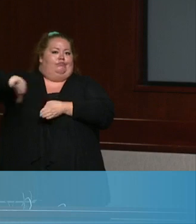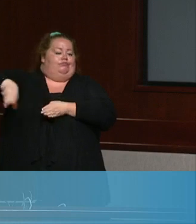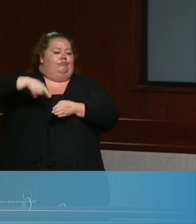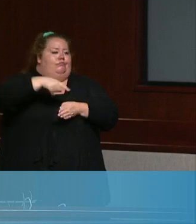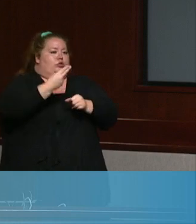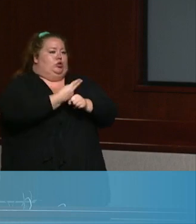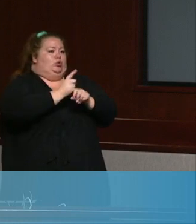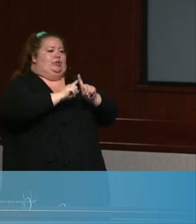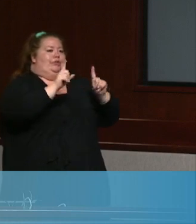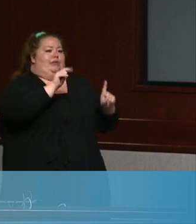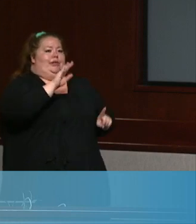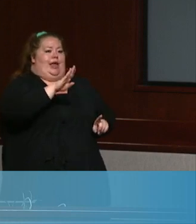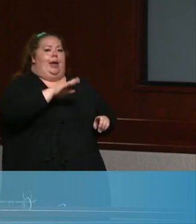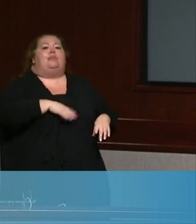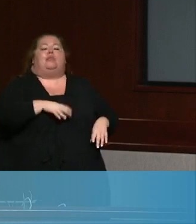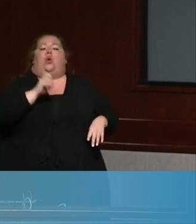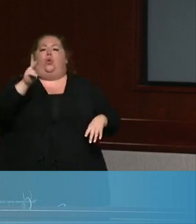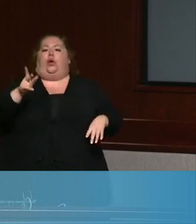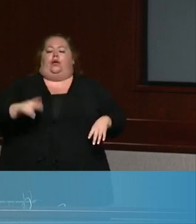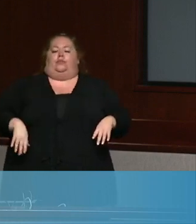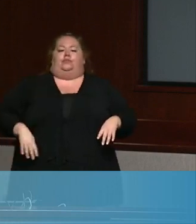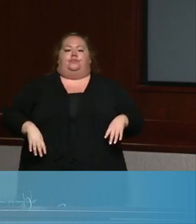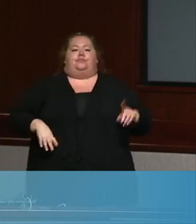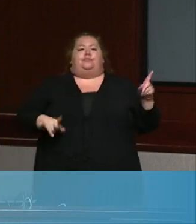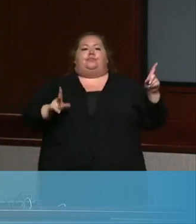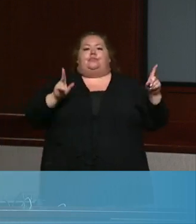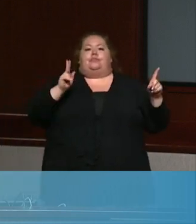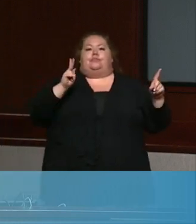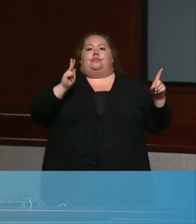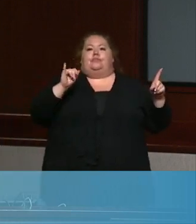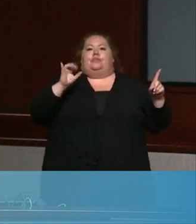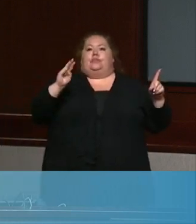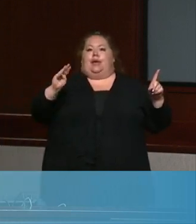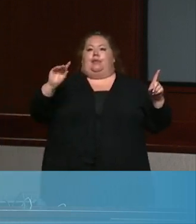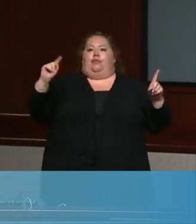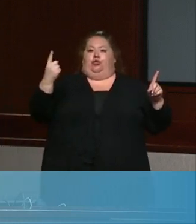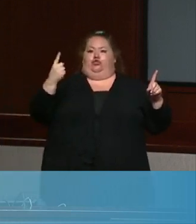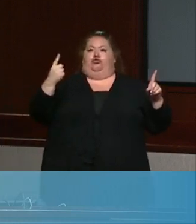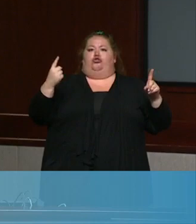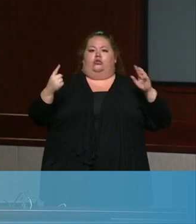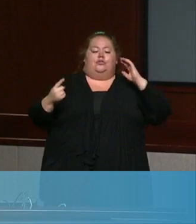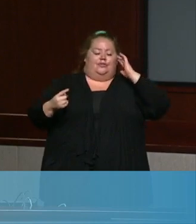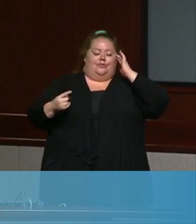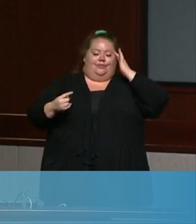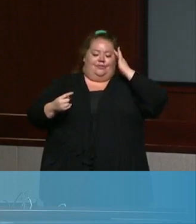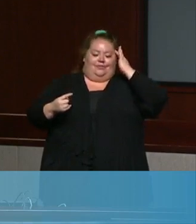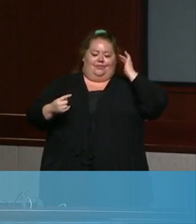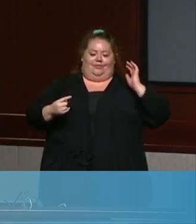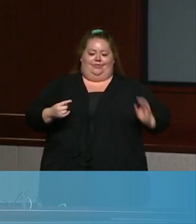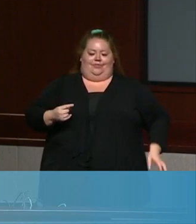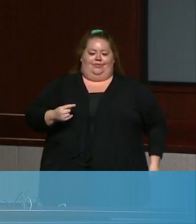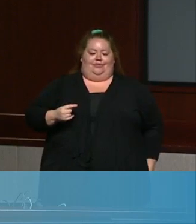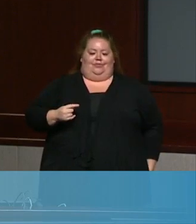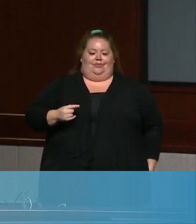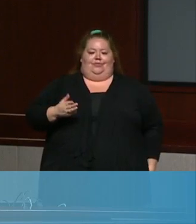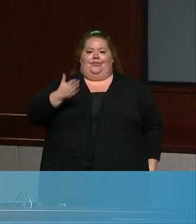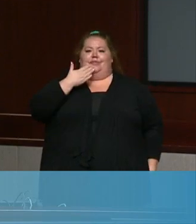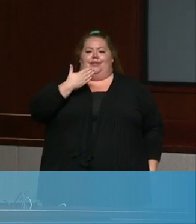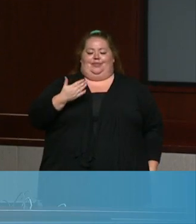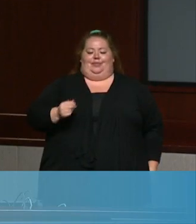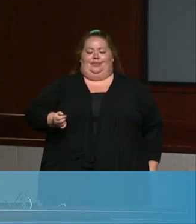Okay, just making sure we keep track of these. I think Kim's up to bat first, and we'll try and make our way through these. Thank